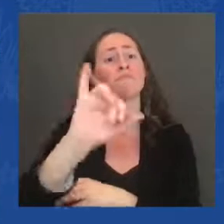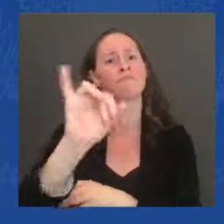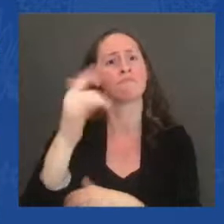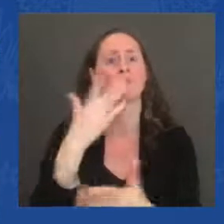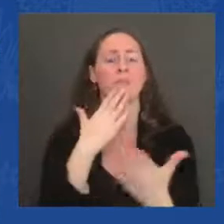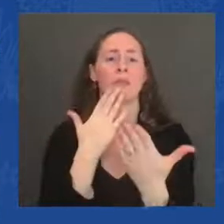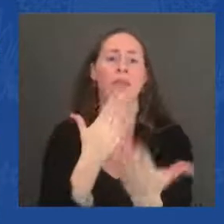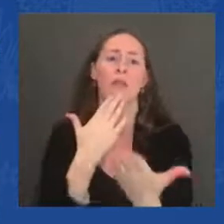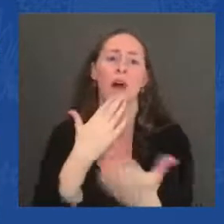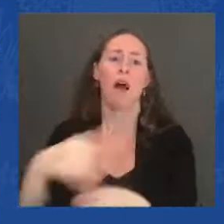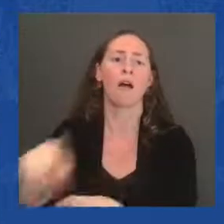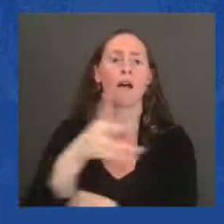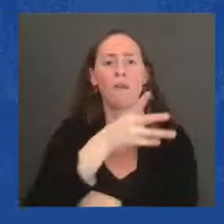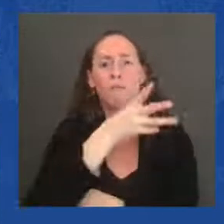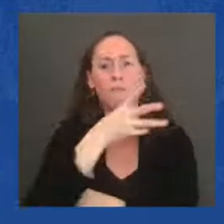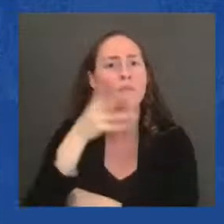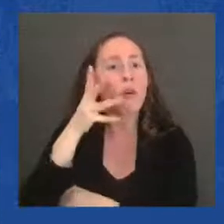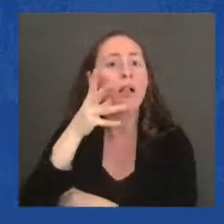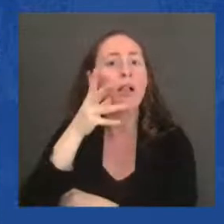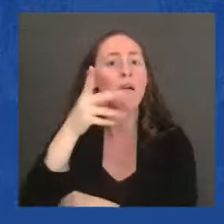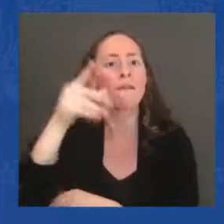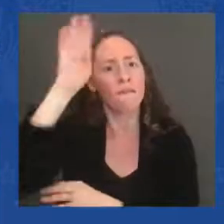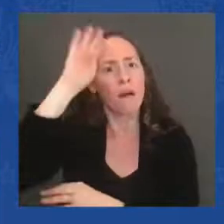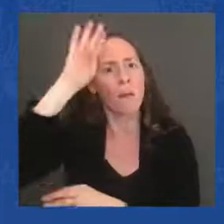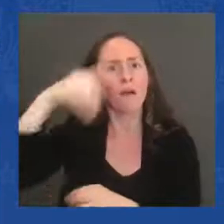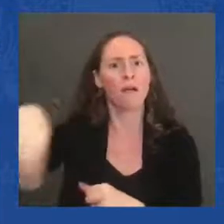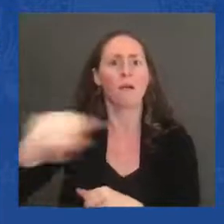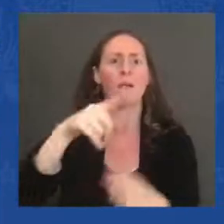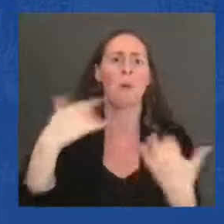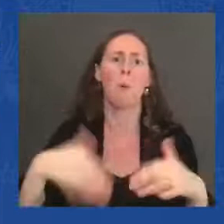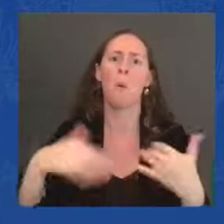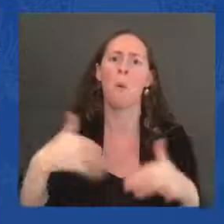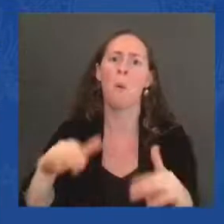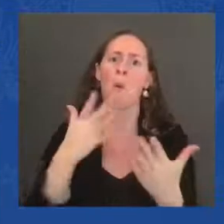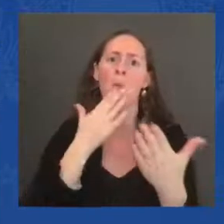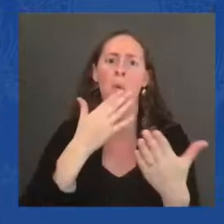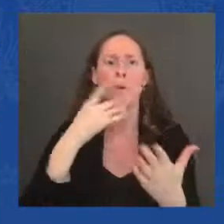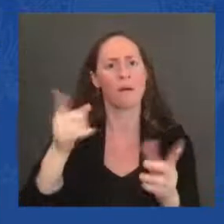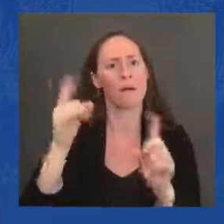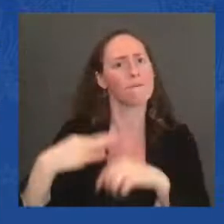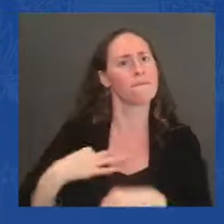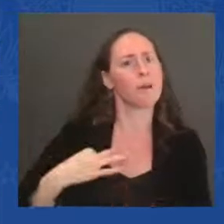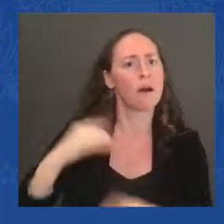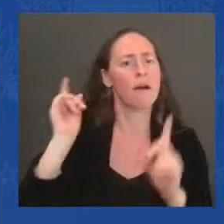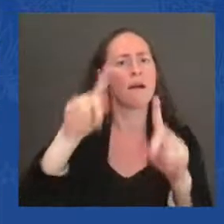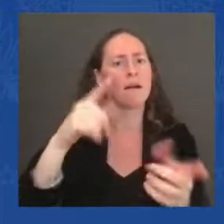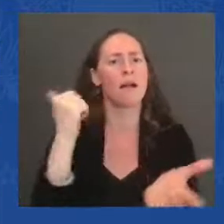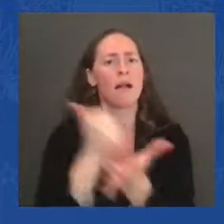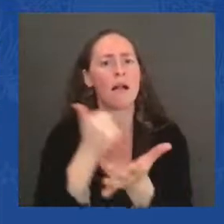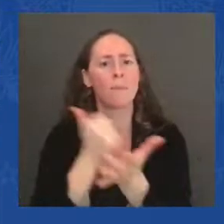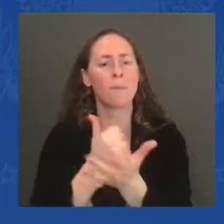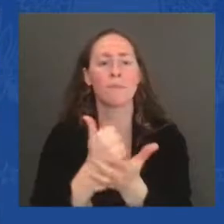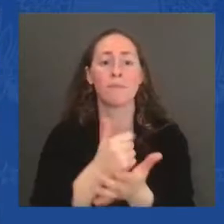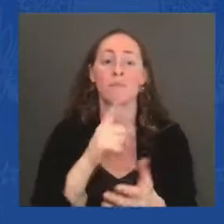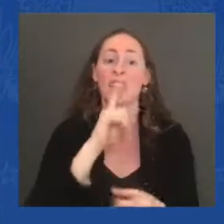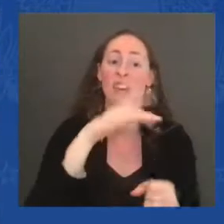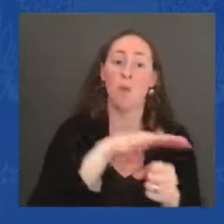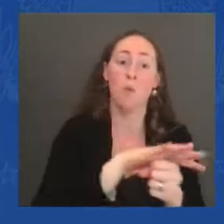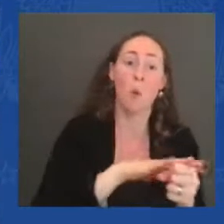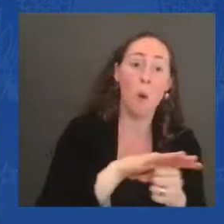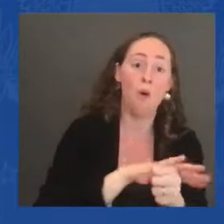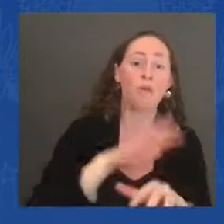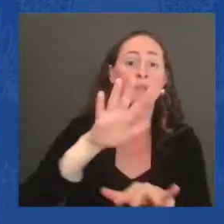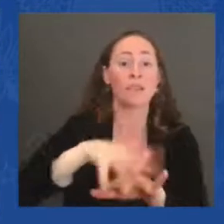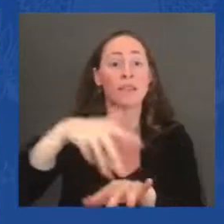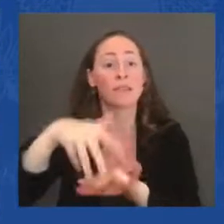the cooperation between state and local governments, though, it's not just for wildfire suppression, like you said. You know, through Good Neighbor Authority,